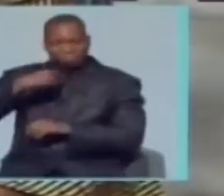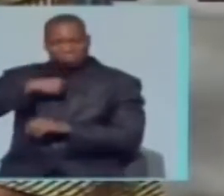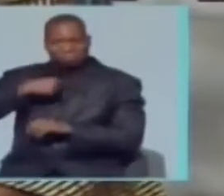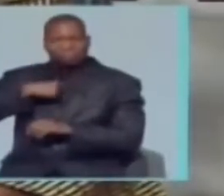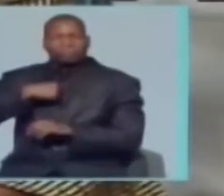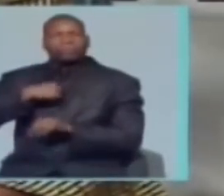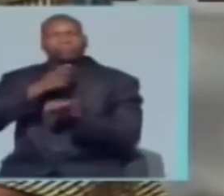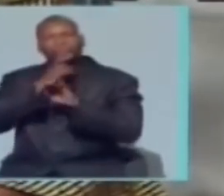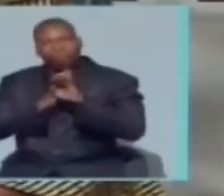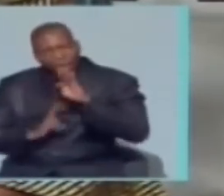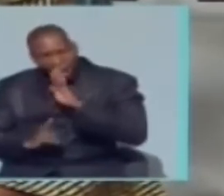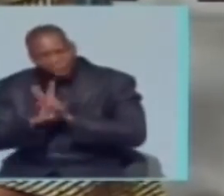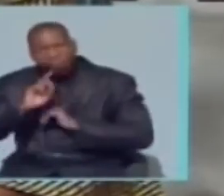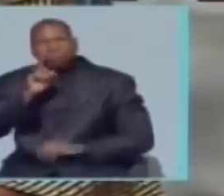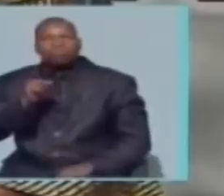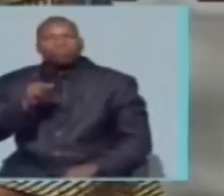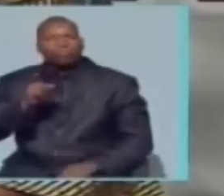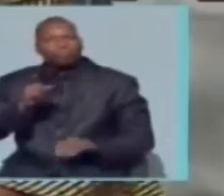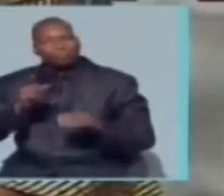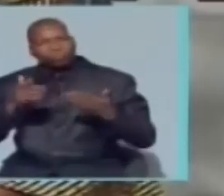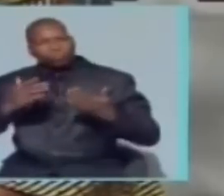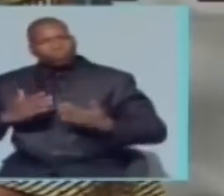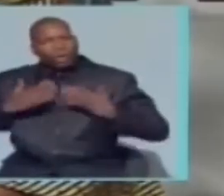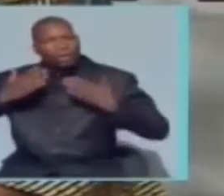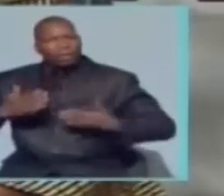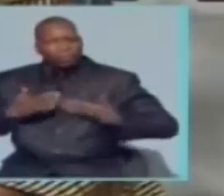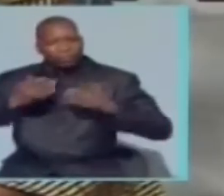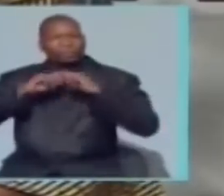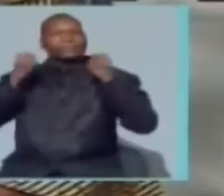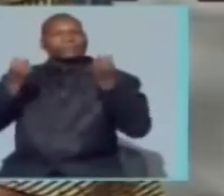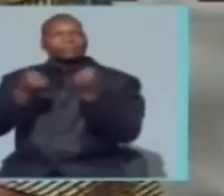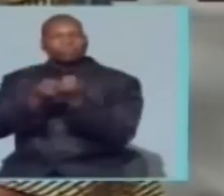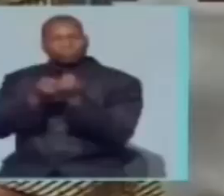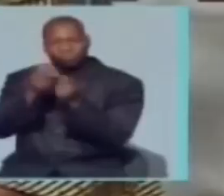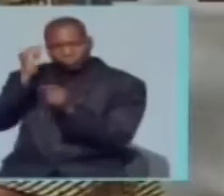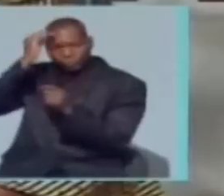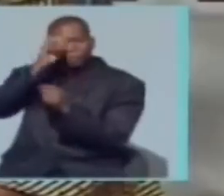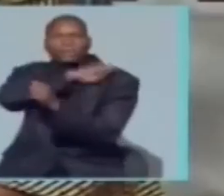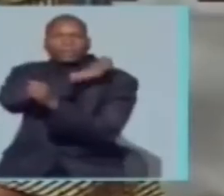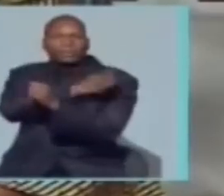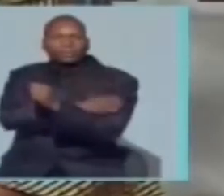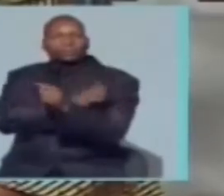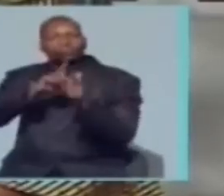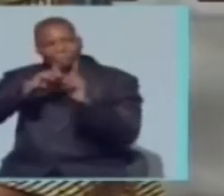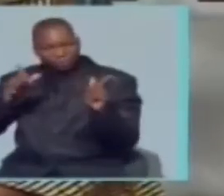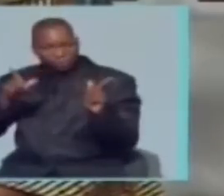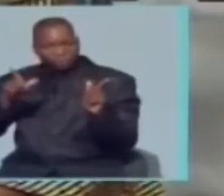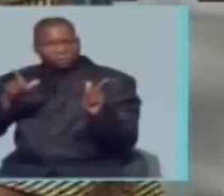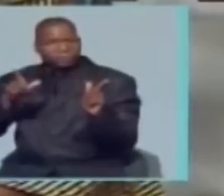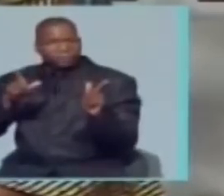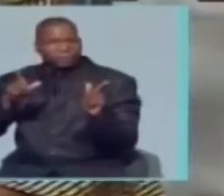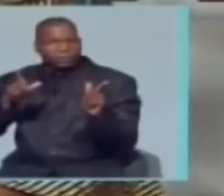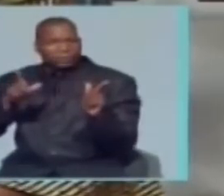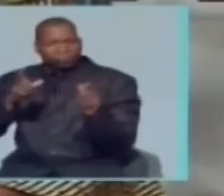and I'm just grateful that there's a very great team in the Ministry of Energy and Water Development that